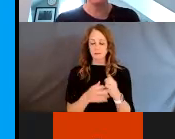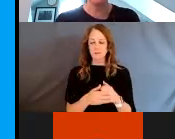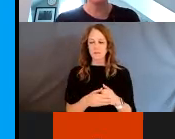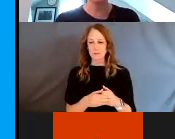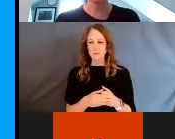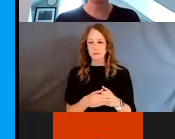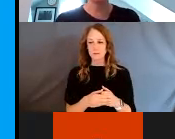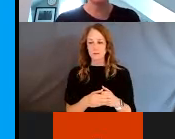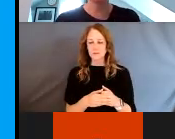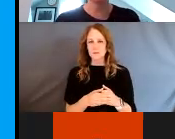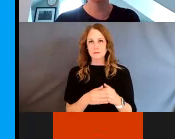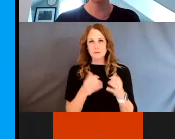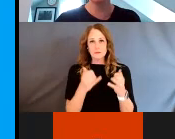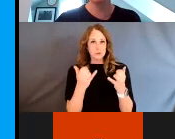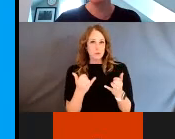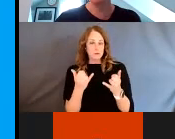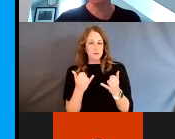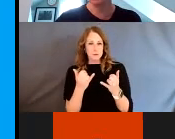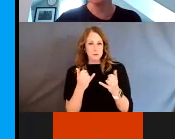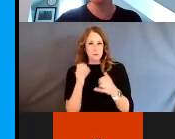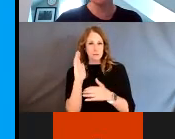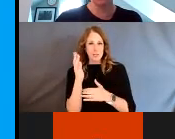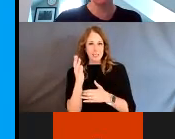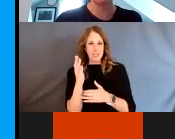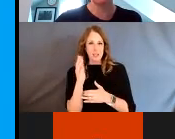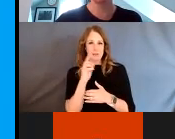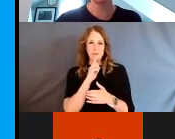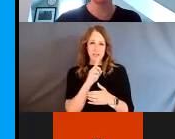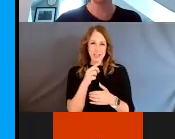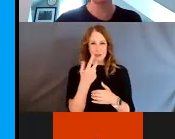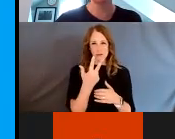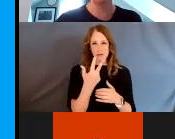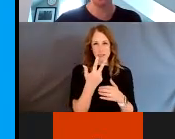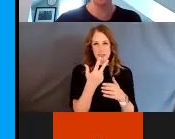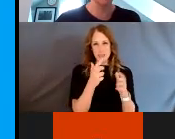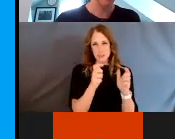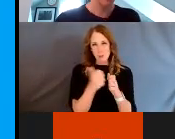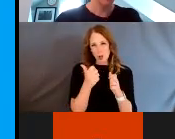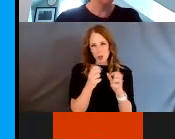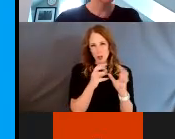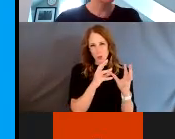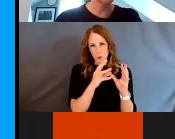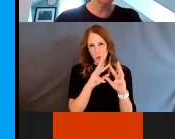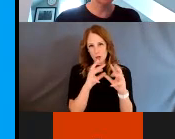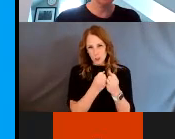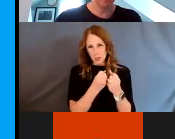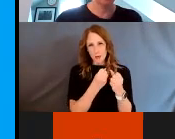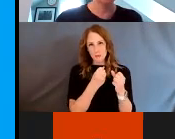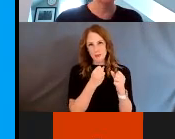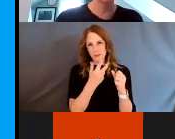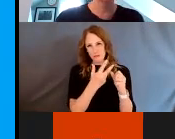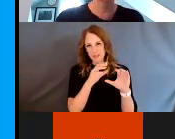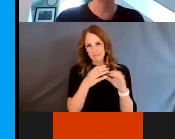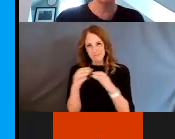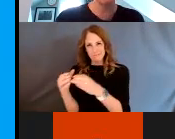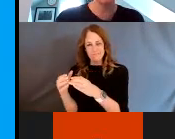that today's presentation is kind of like three mini presentations put into one. And the reason we do that